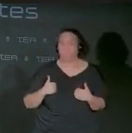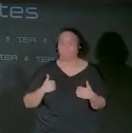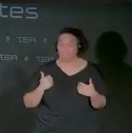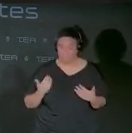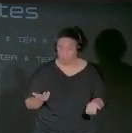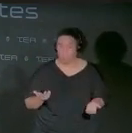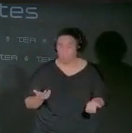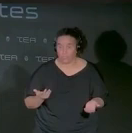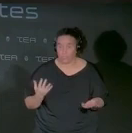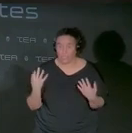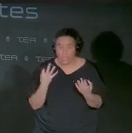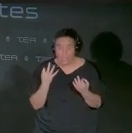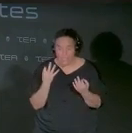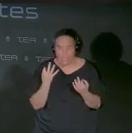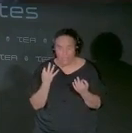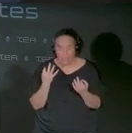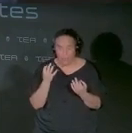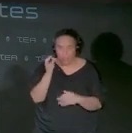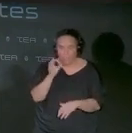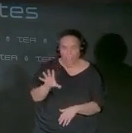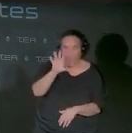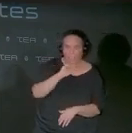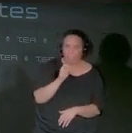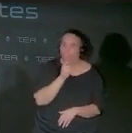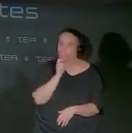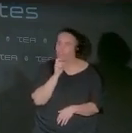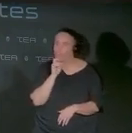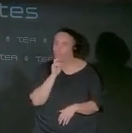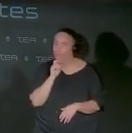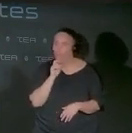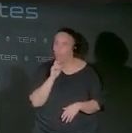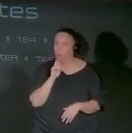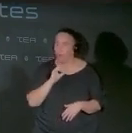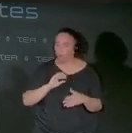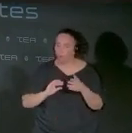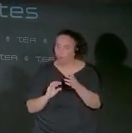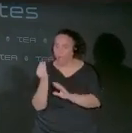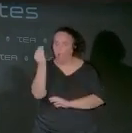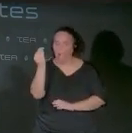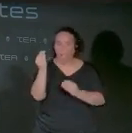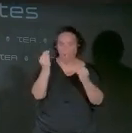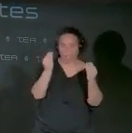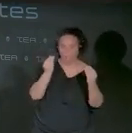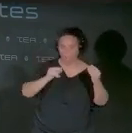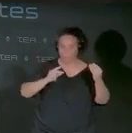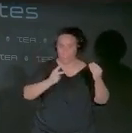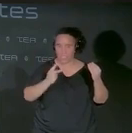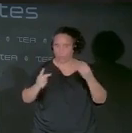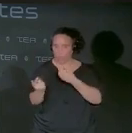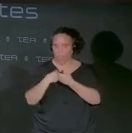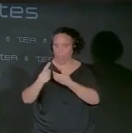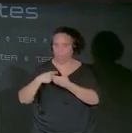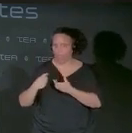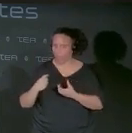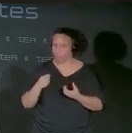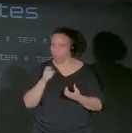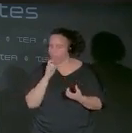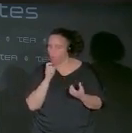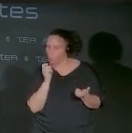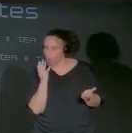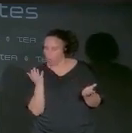are, have feelings like we are, which we have given them, we've got to answer questions like, is it right for